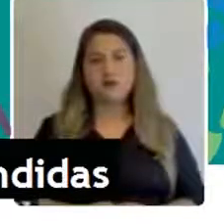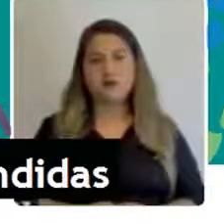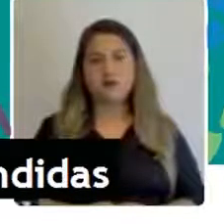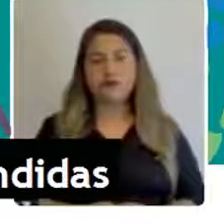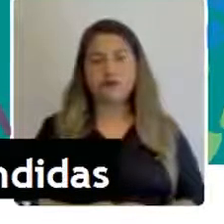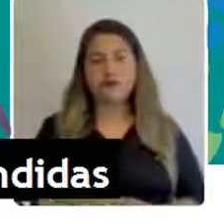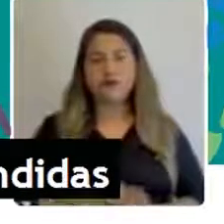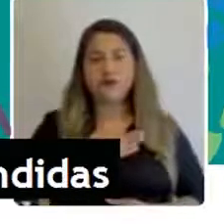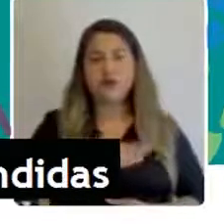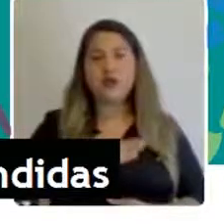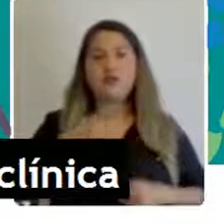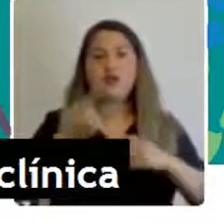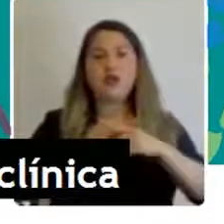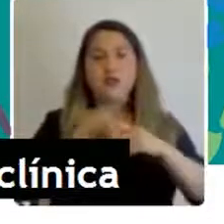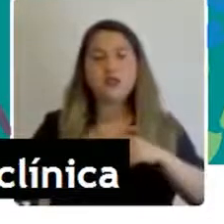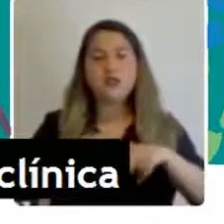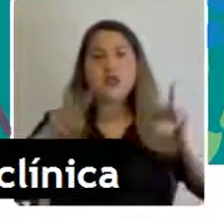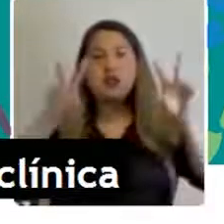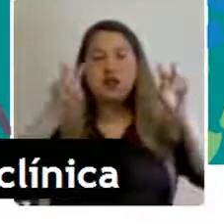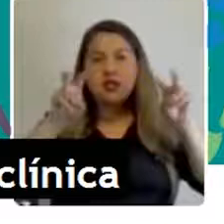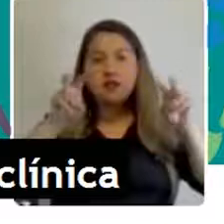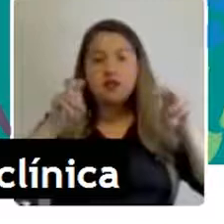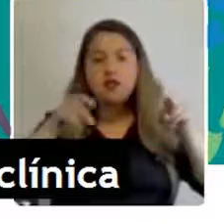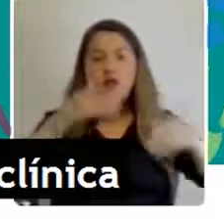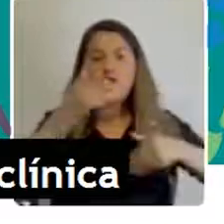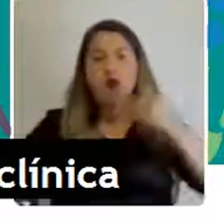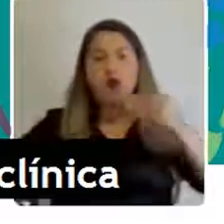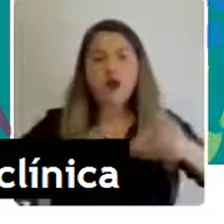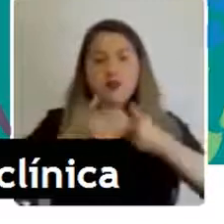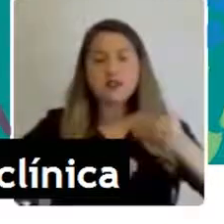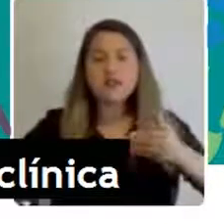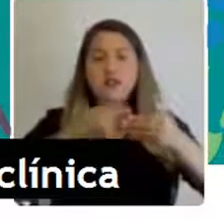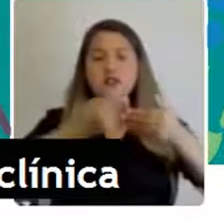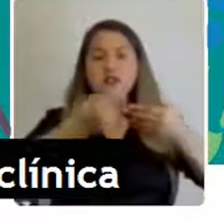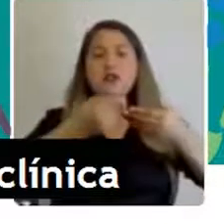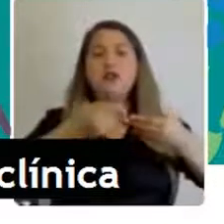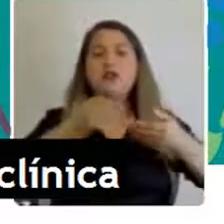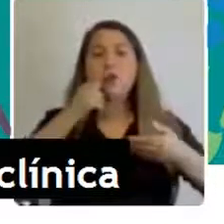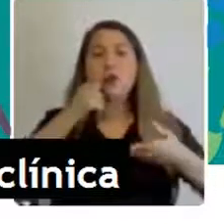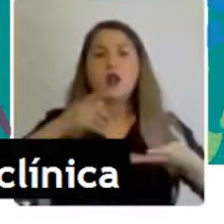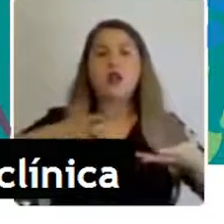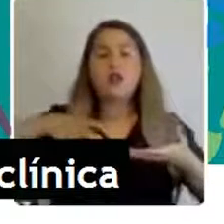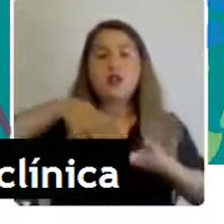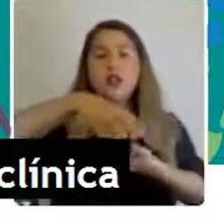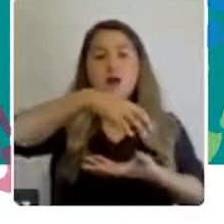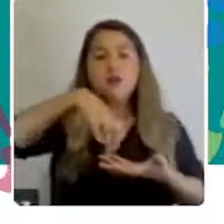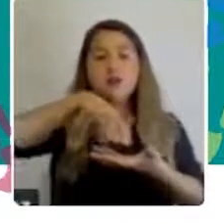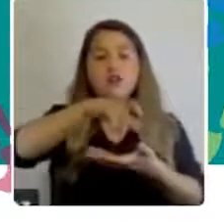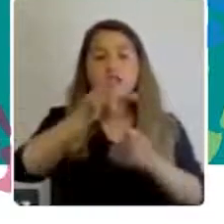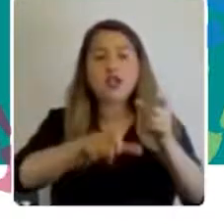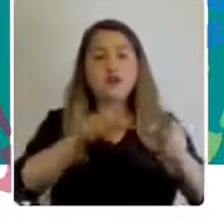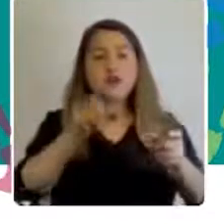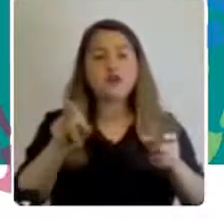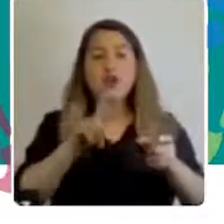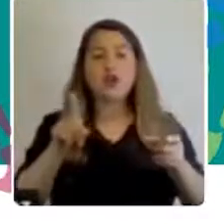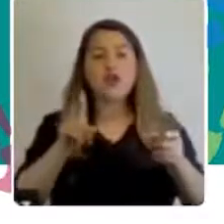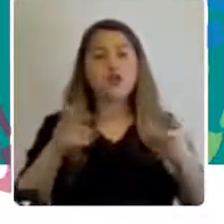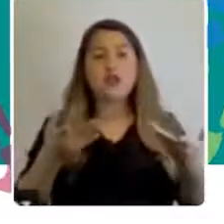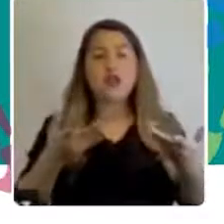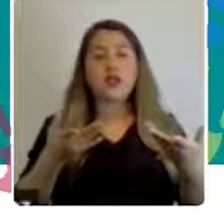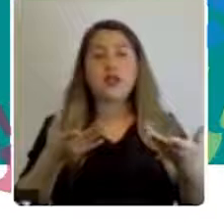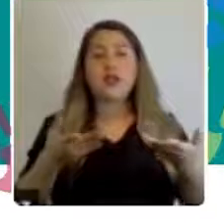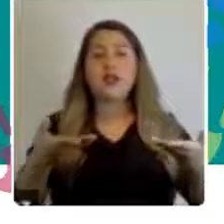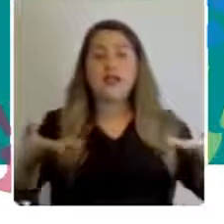underserved populations, the role of the patient advocacy groups, looking at preclinical innovation, product discovery,